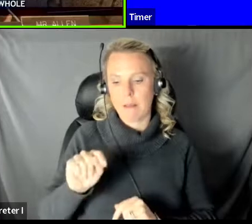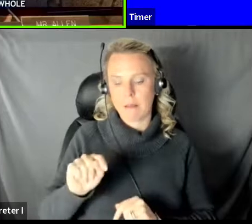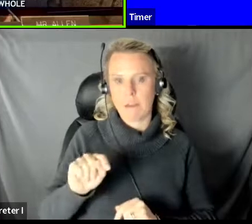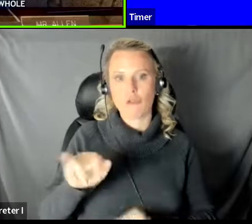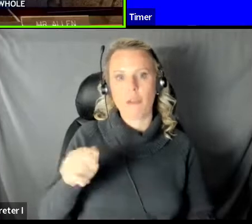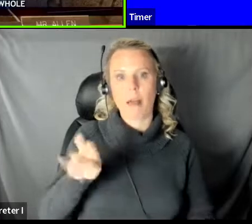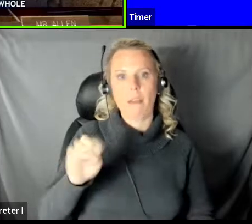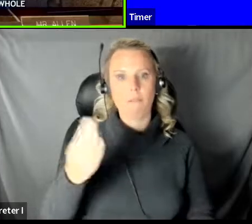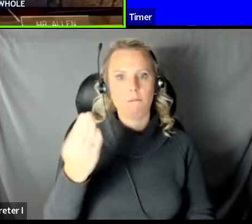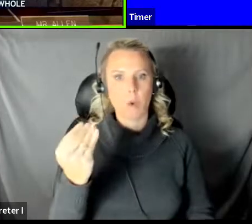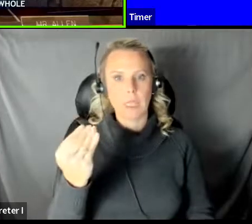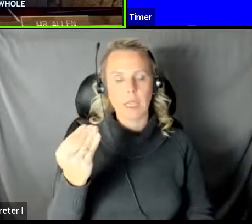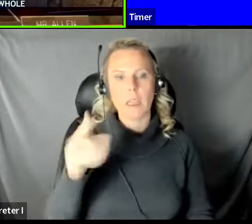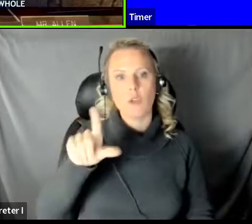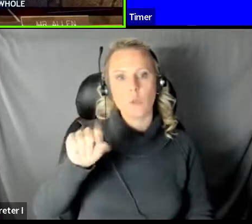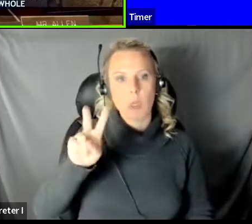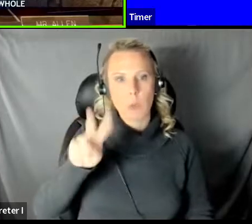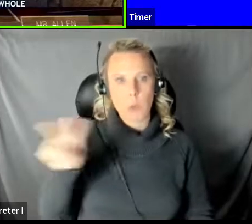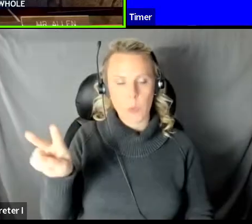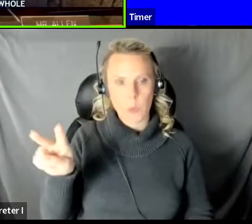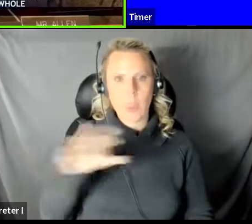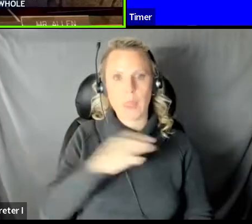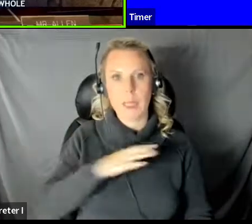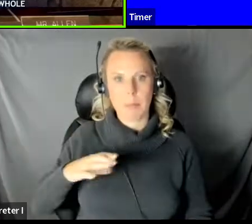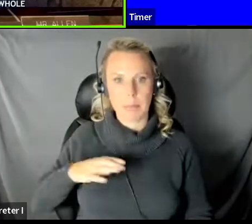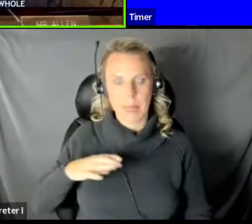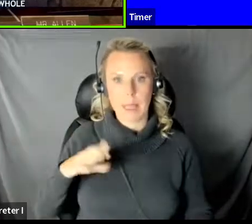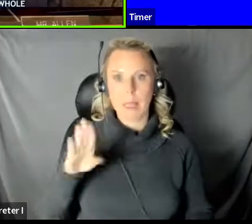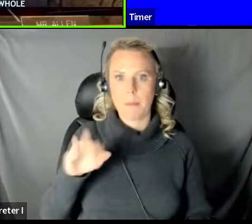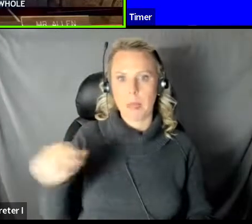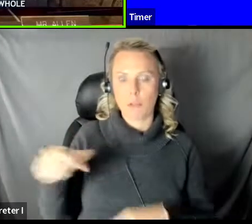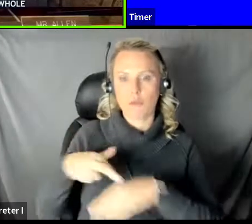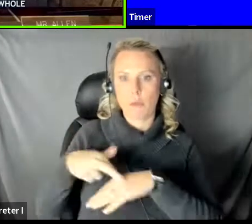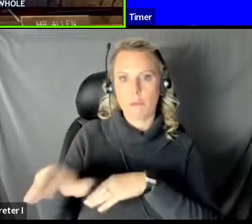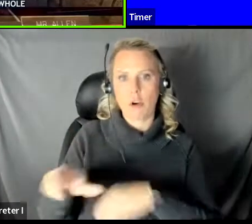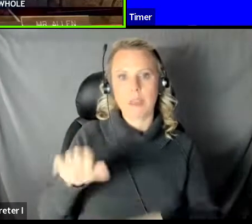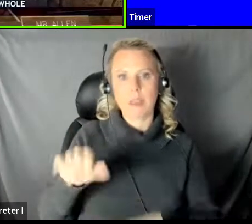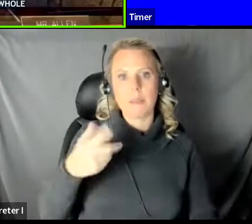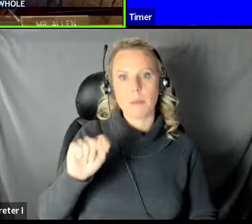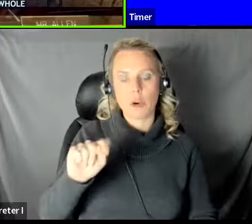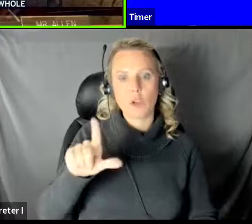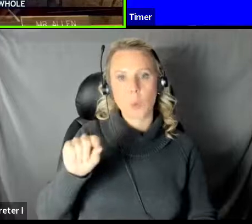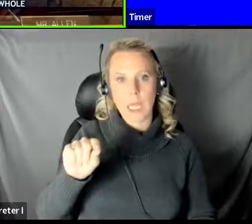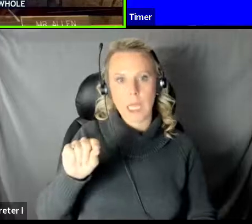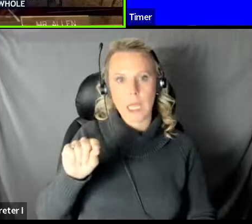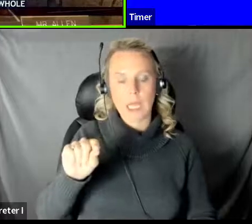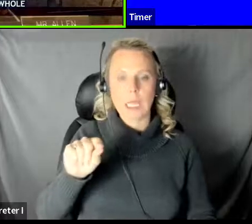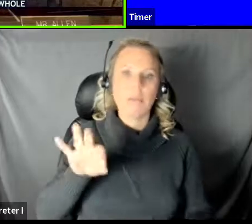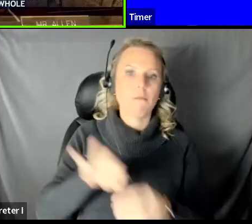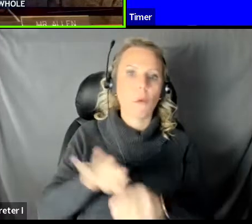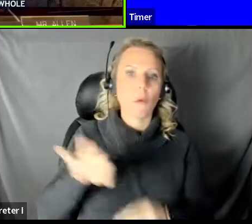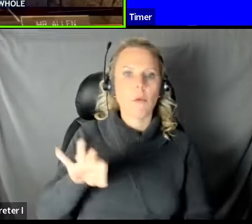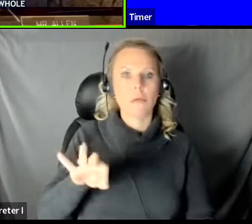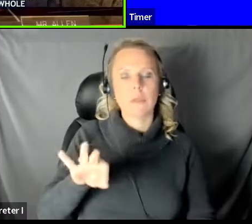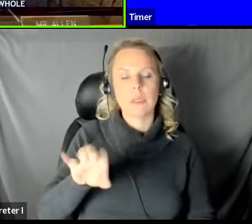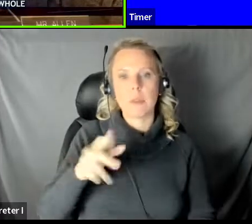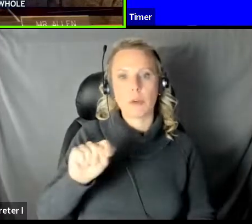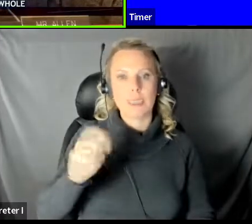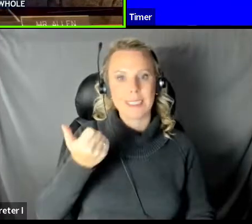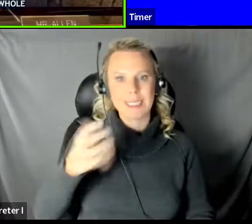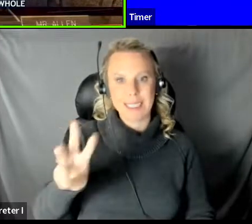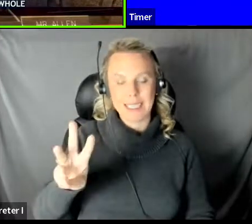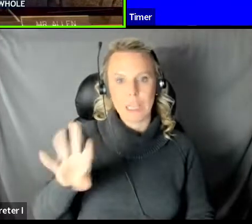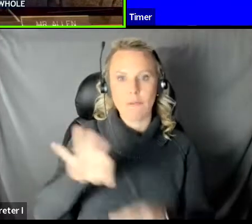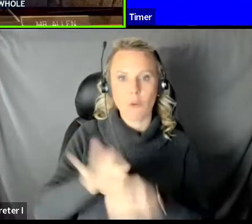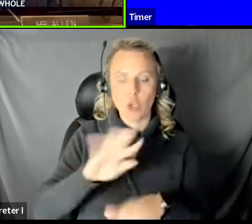July 14th, 2022. The committee to which the bill was referred on September 20th held a hearing on the bill on September 16th, and the committee